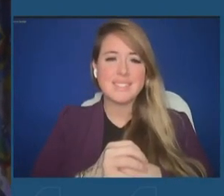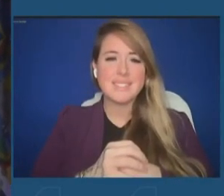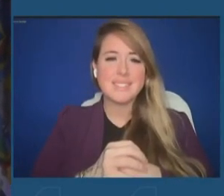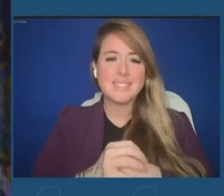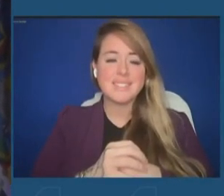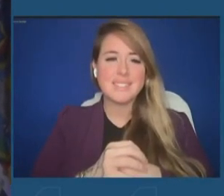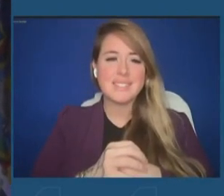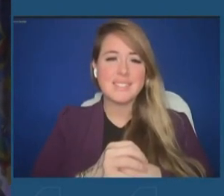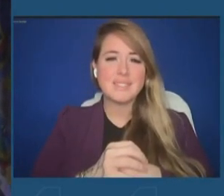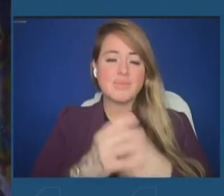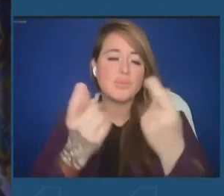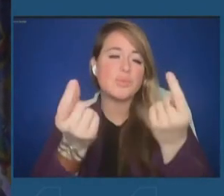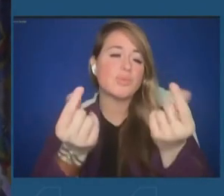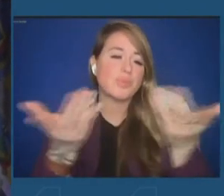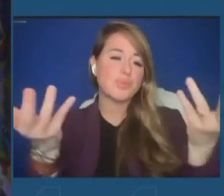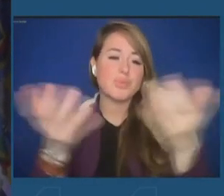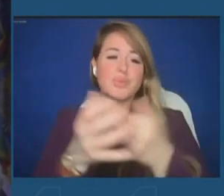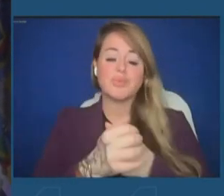What are you going to do?